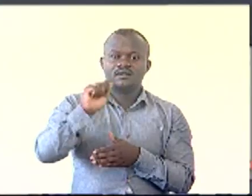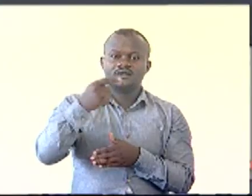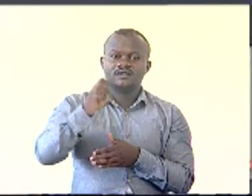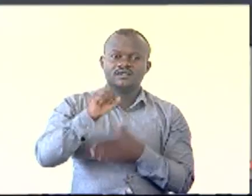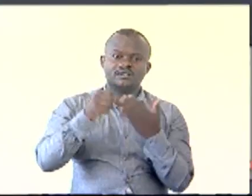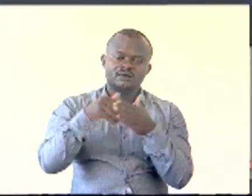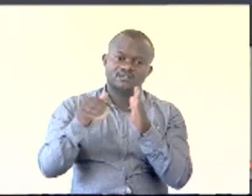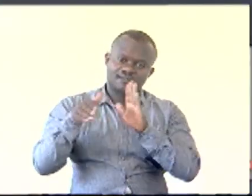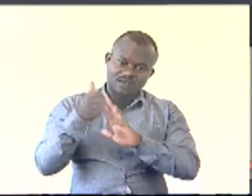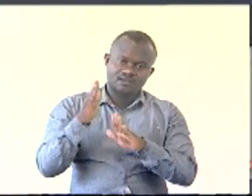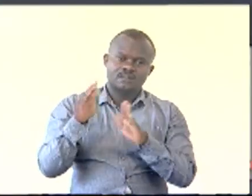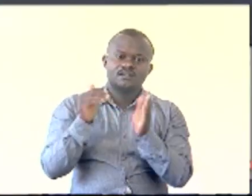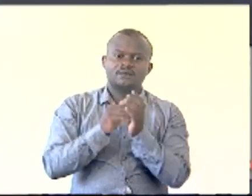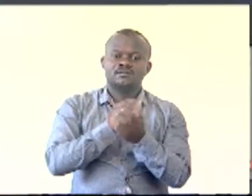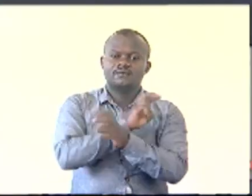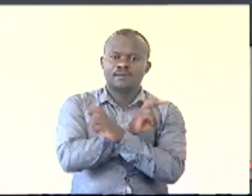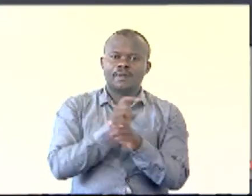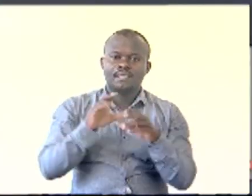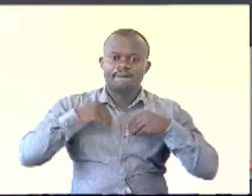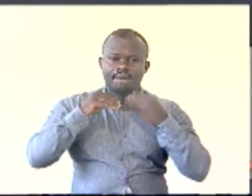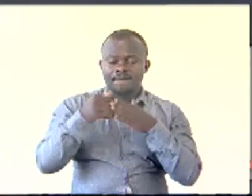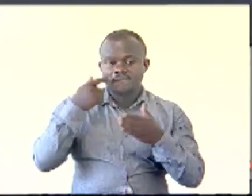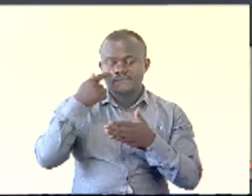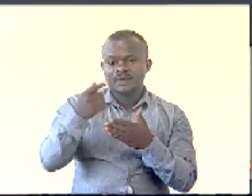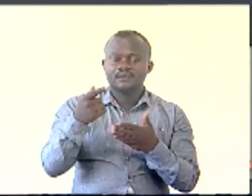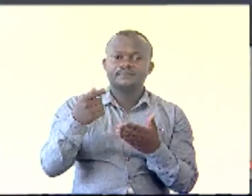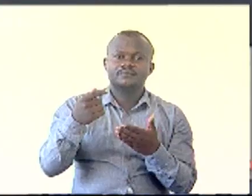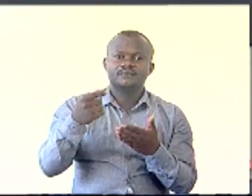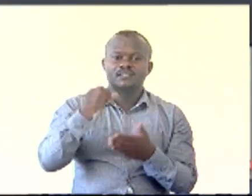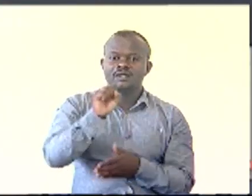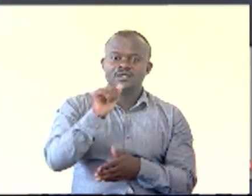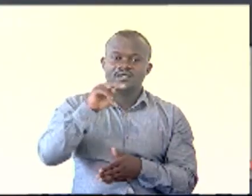than bones. Let's talk about synovial membrane.